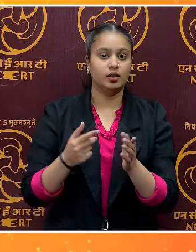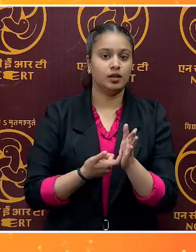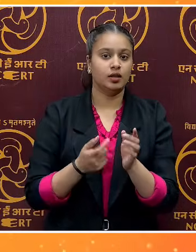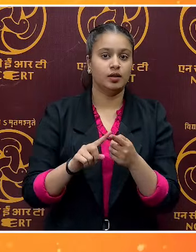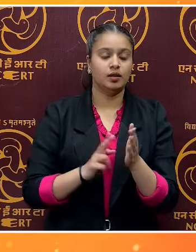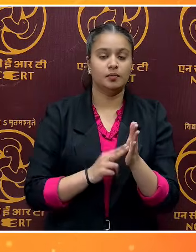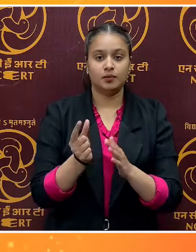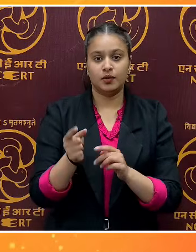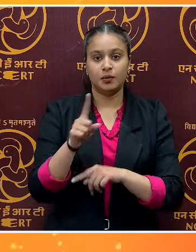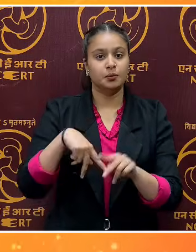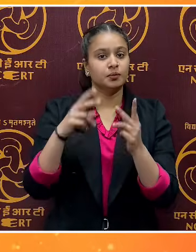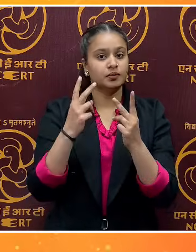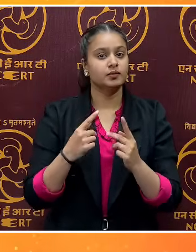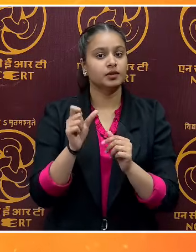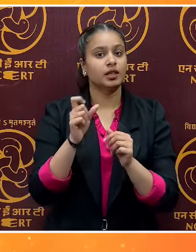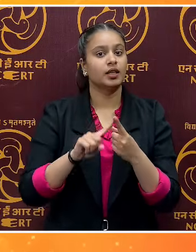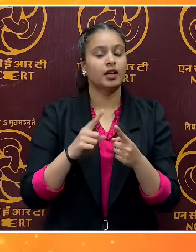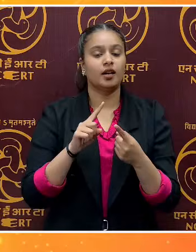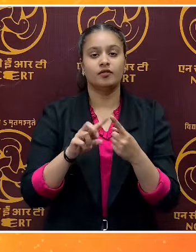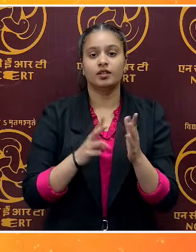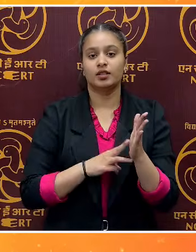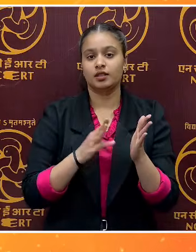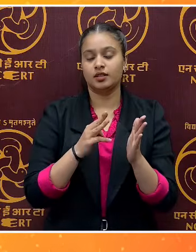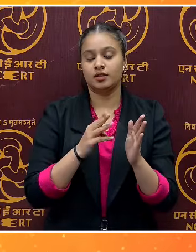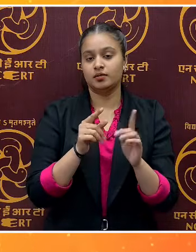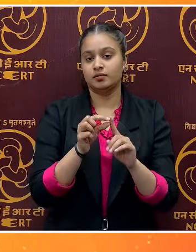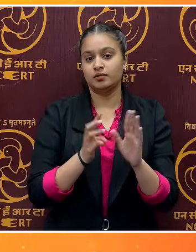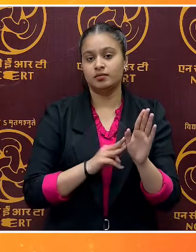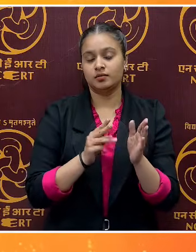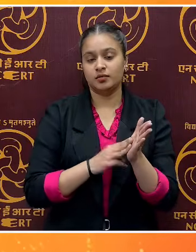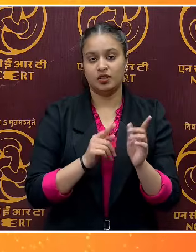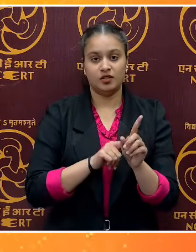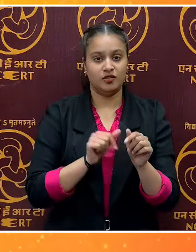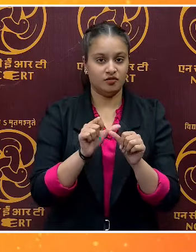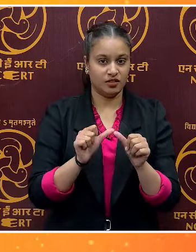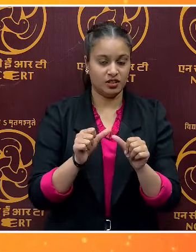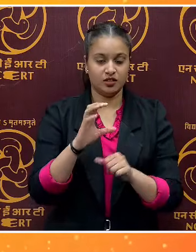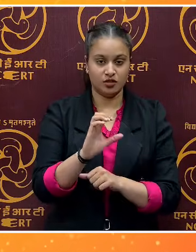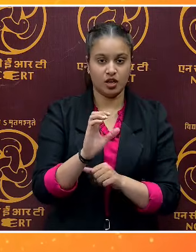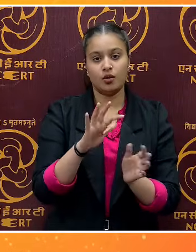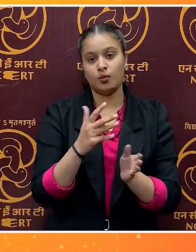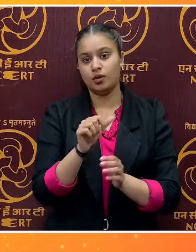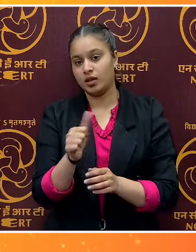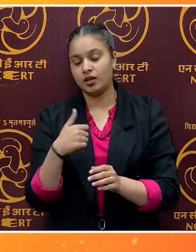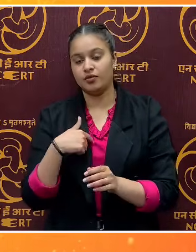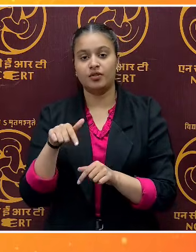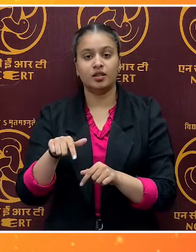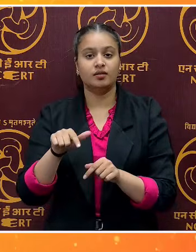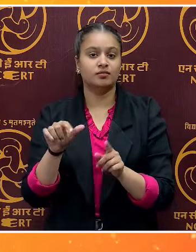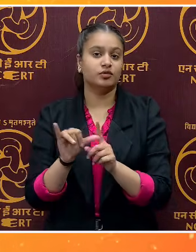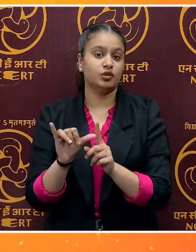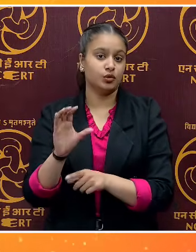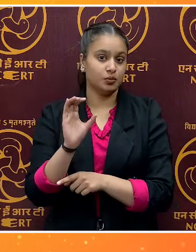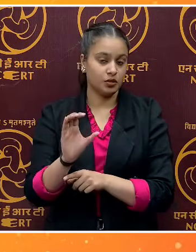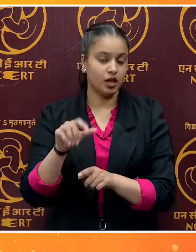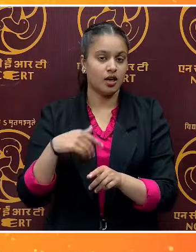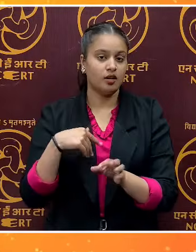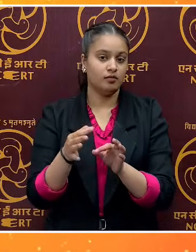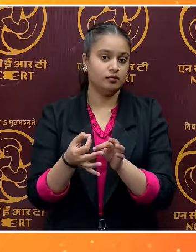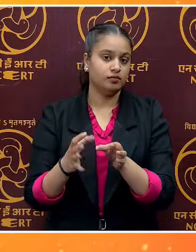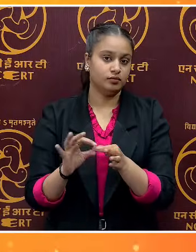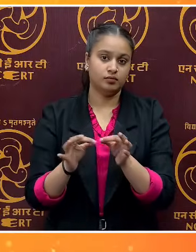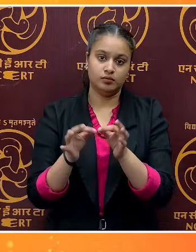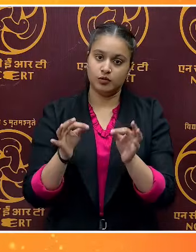us live on PME Vidya channel, channel number 6, and apart from this channel, you are with us on our YouTube channels as well, that is